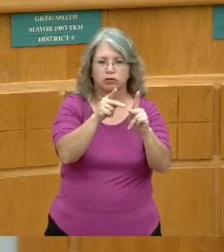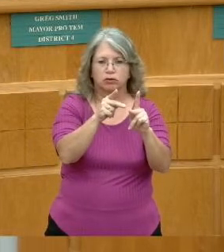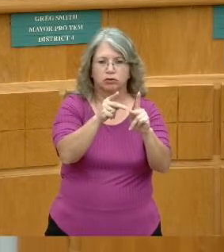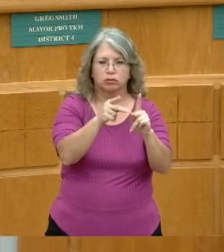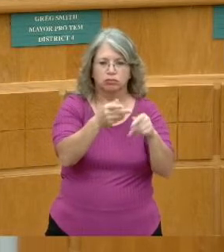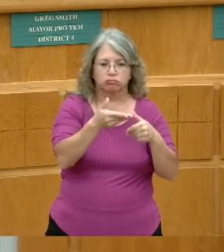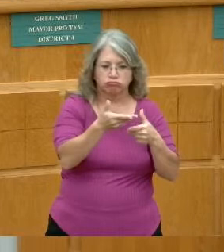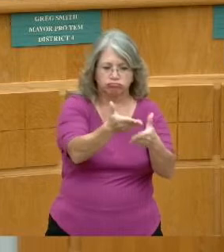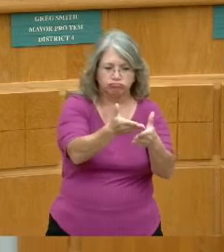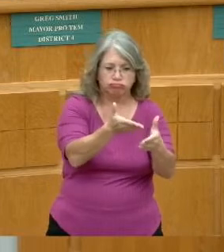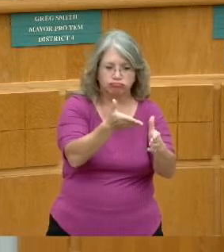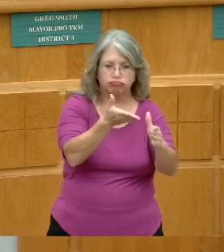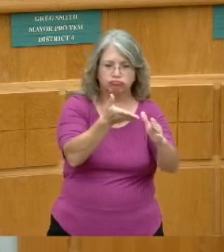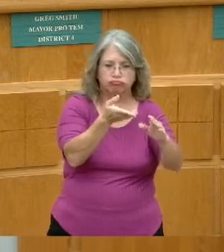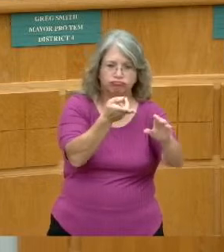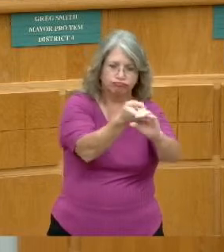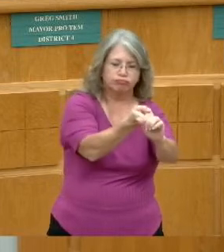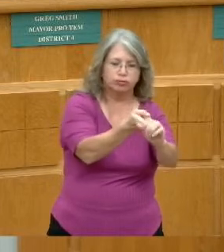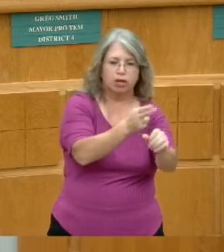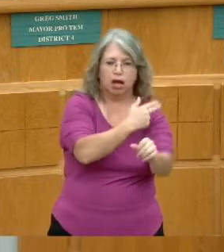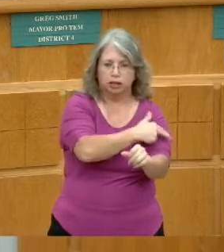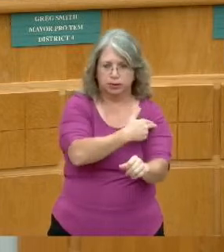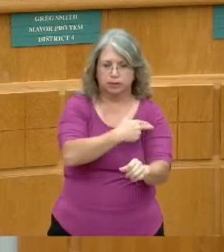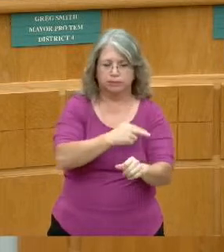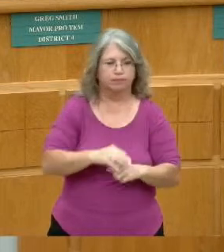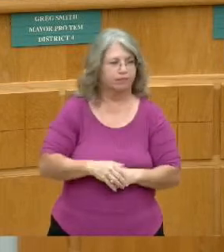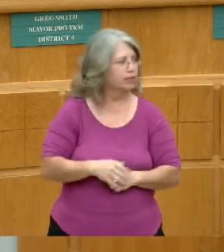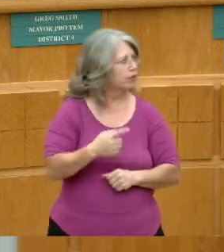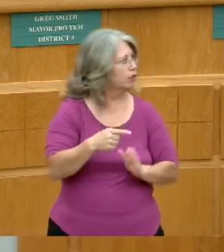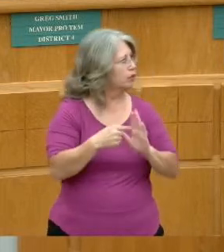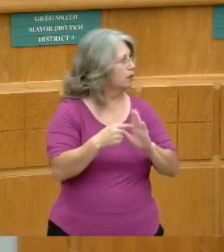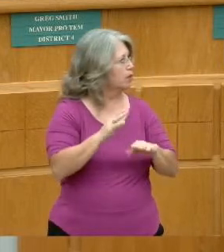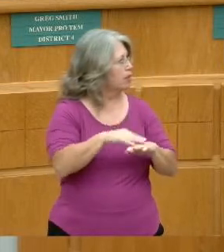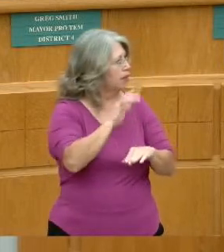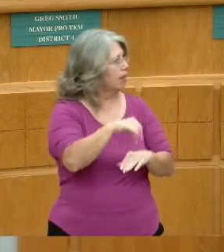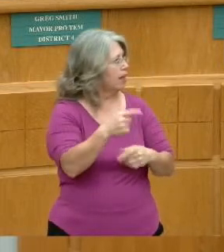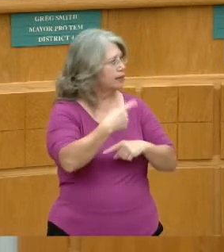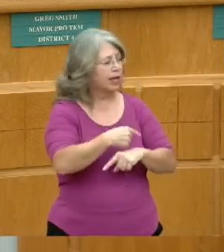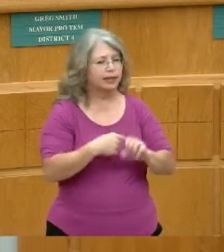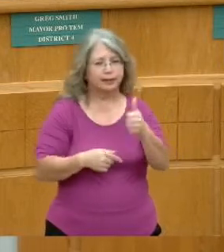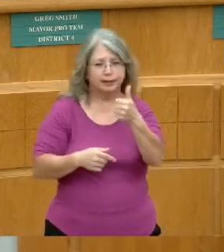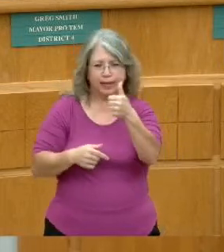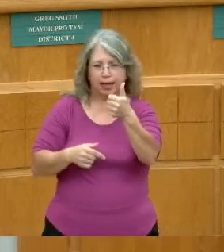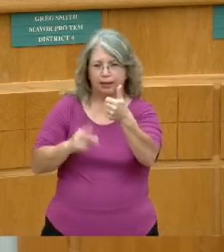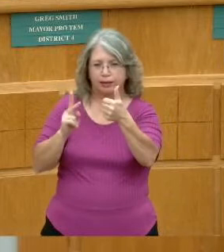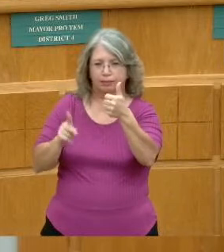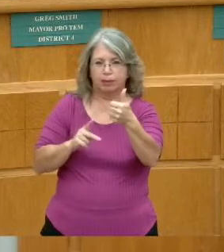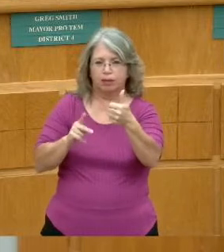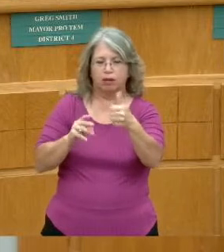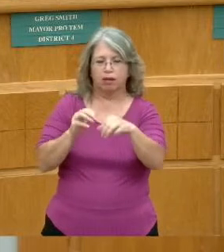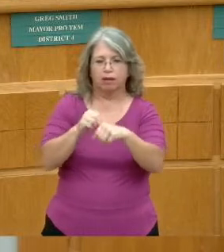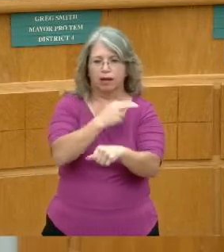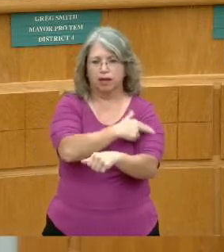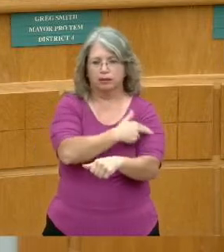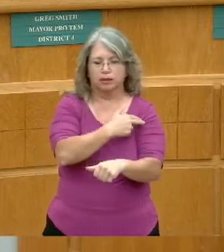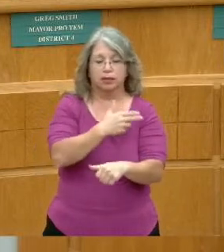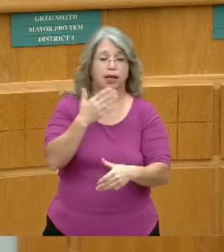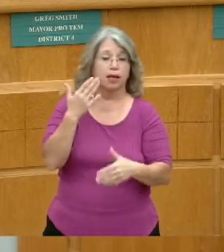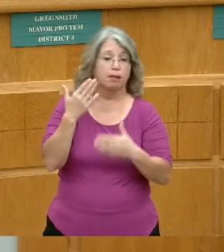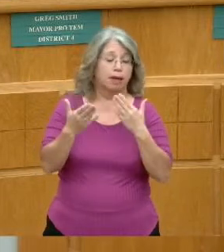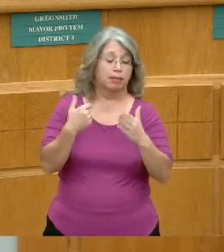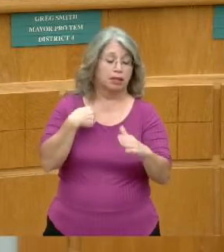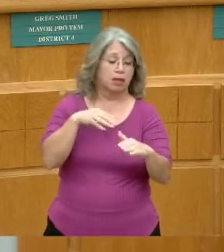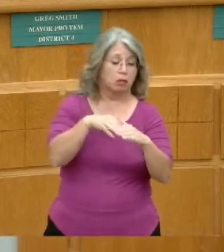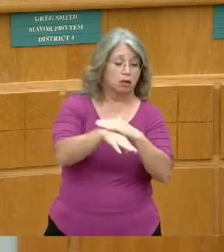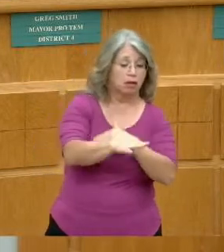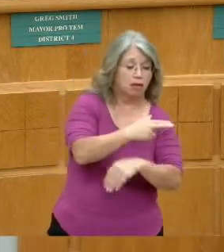for example, on this day, there were 10 people right there, 10 people in the hospital. Now, maybe they came into the hospital and they